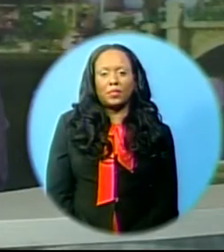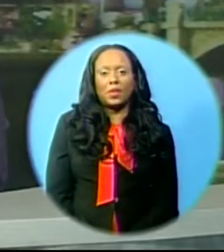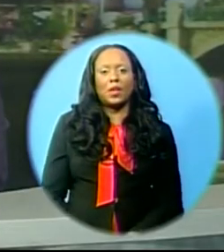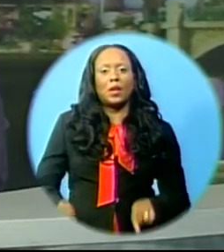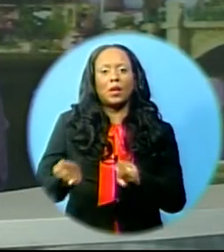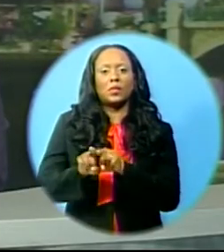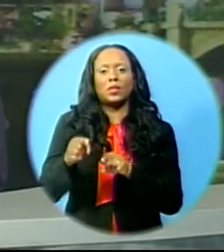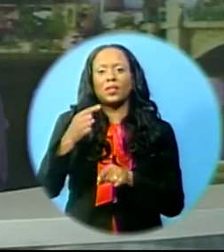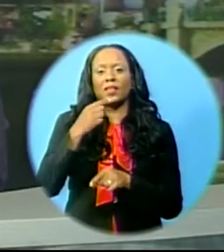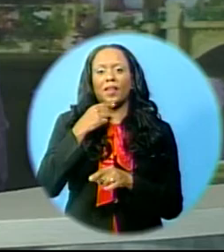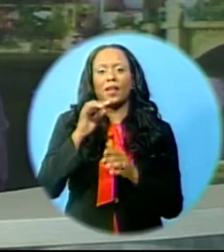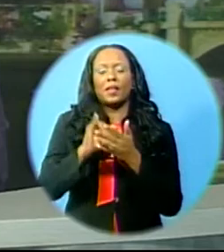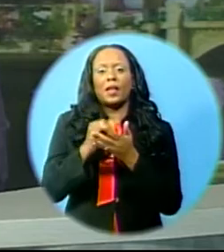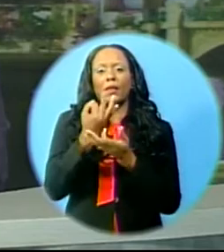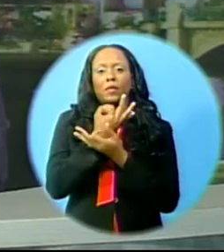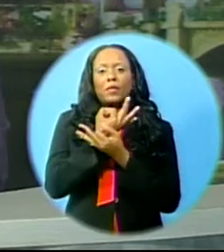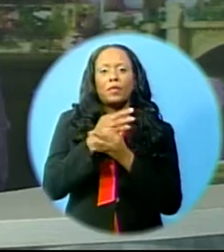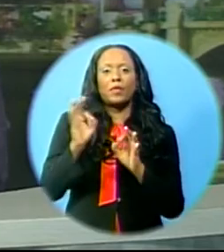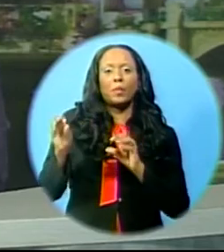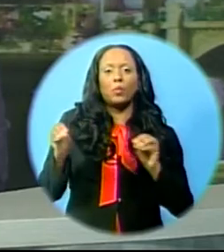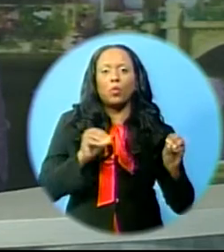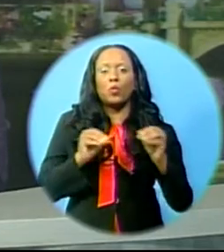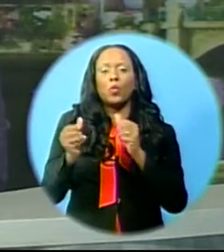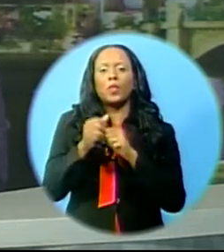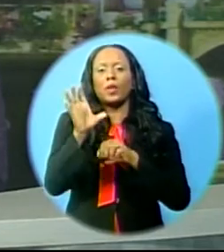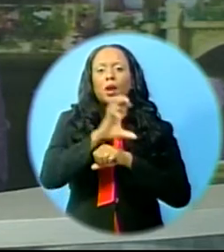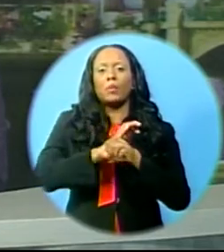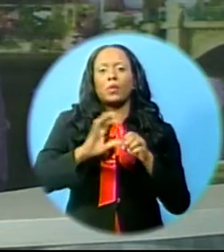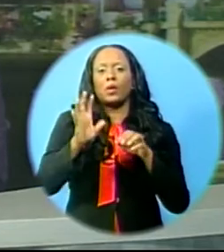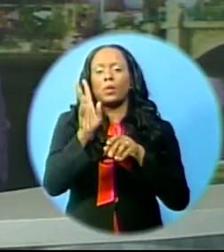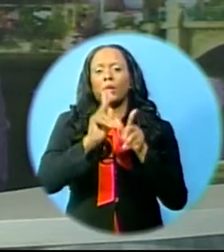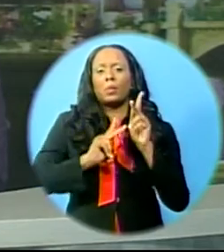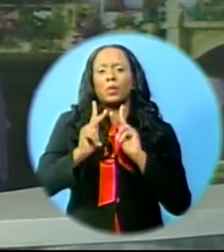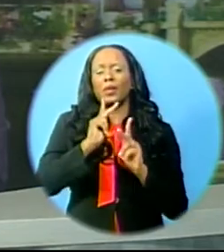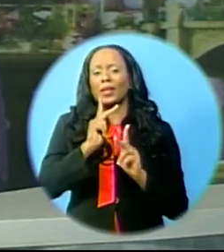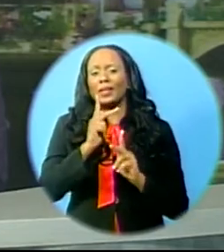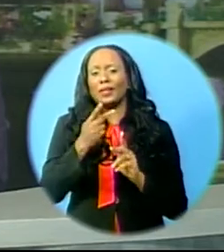Ambassador Morris added that the free movement of people remains a thorny issue.